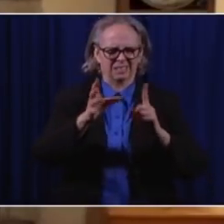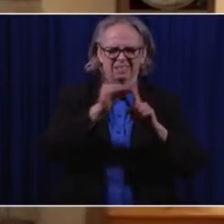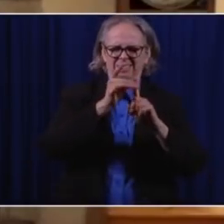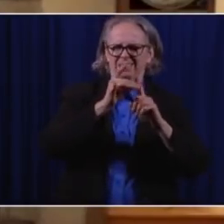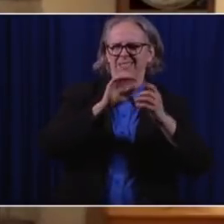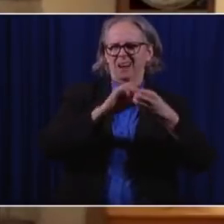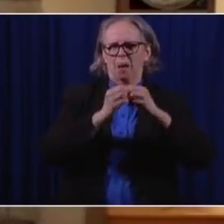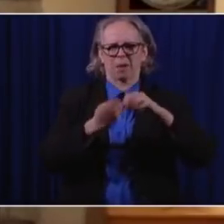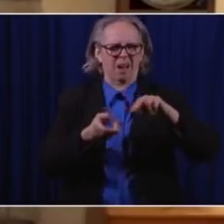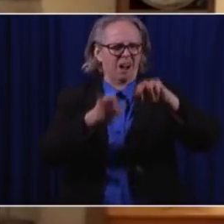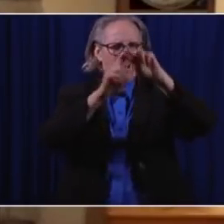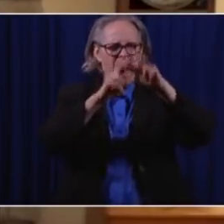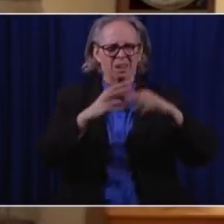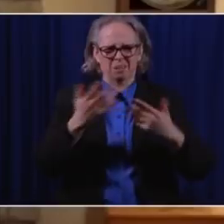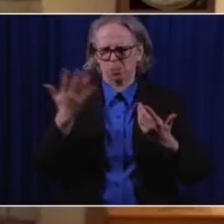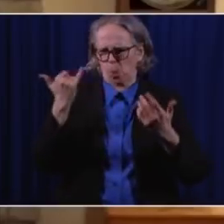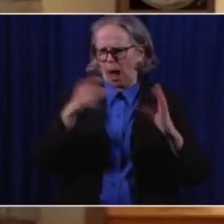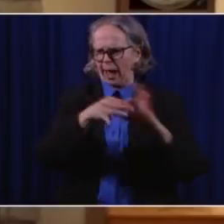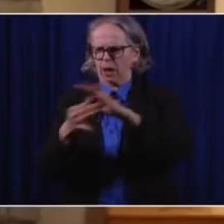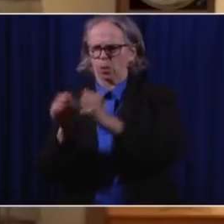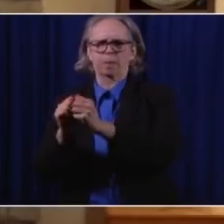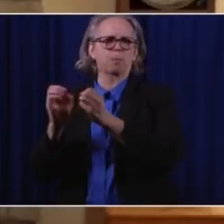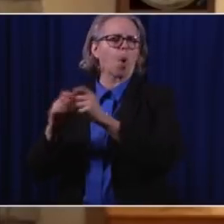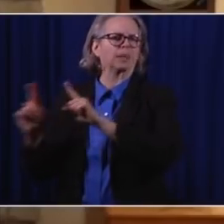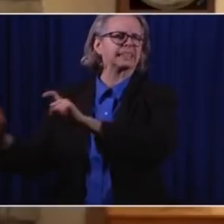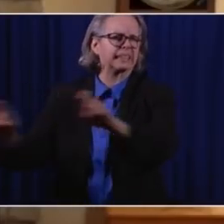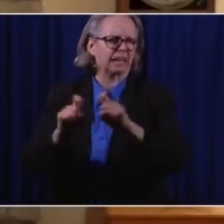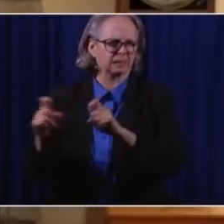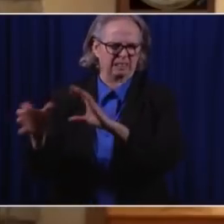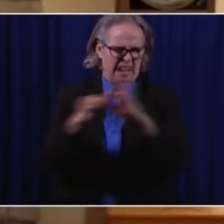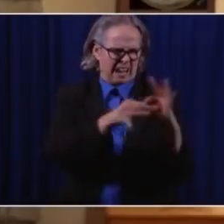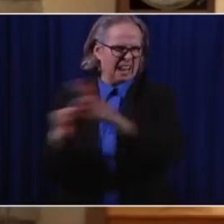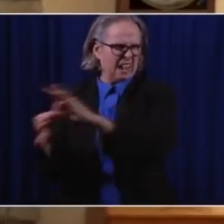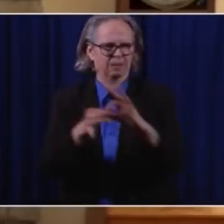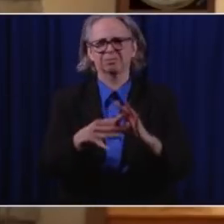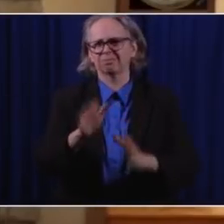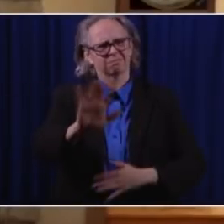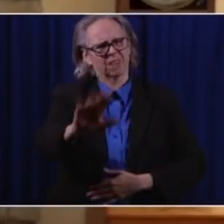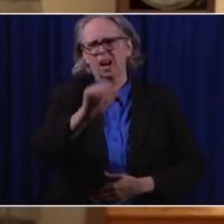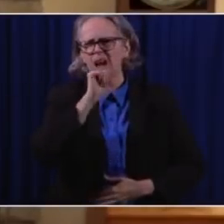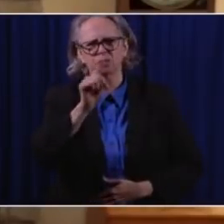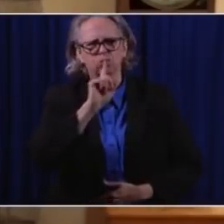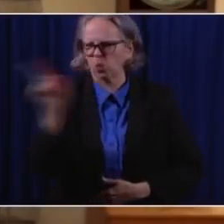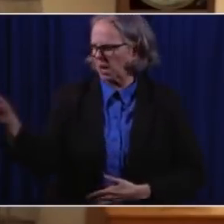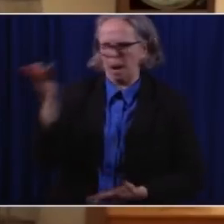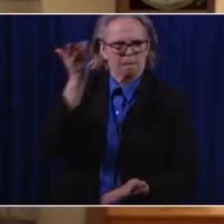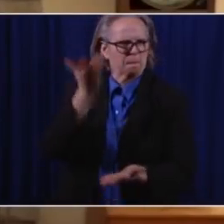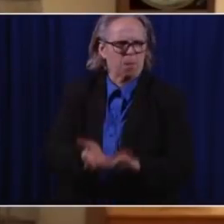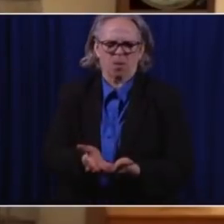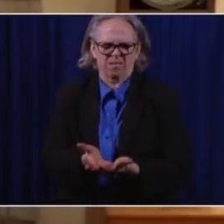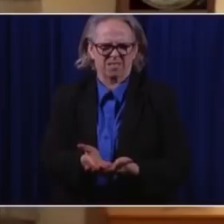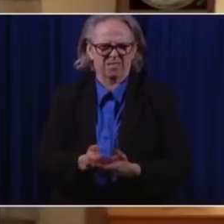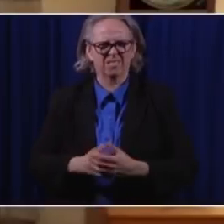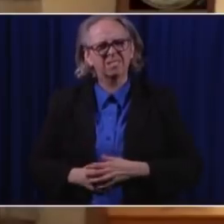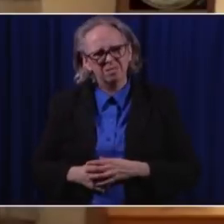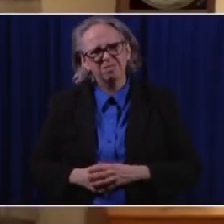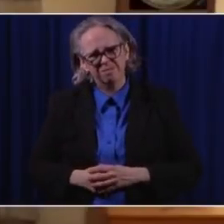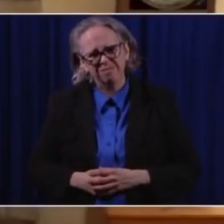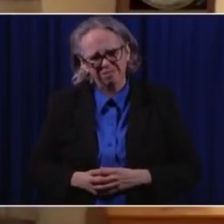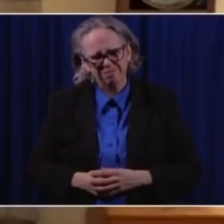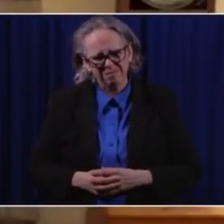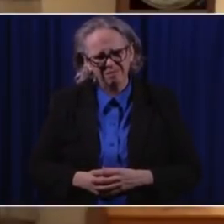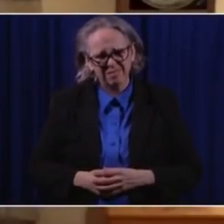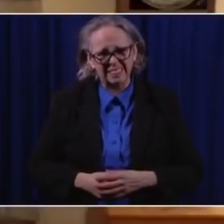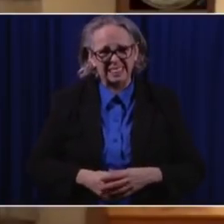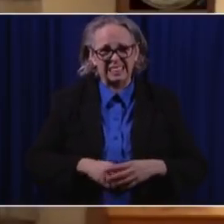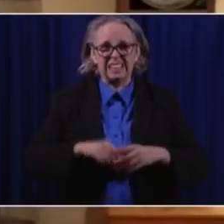more cases. This is how much the increase in cases has been. This is how much the increase in testing.